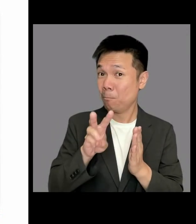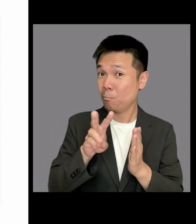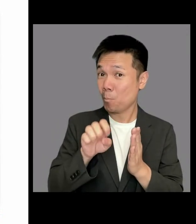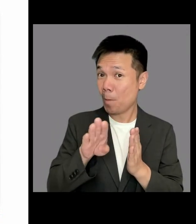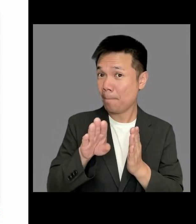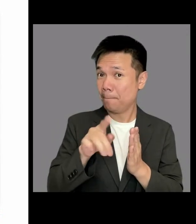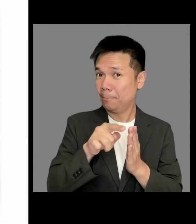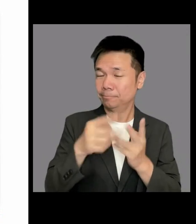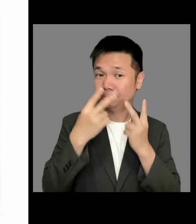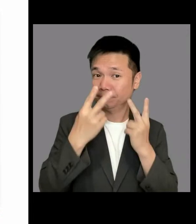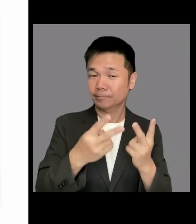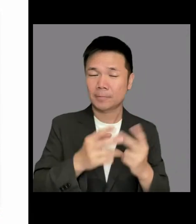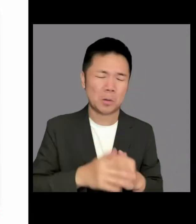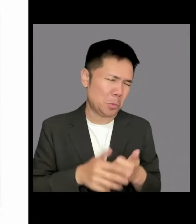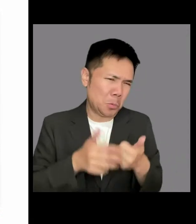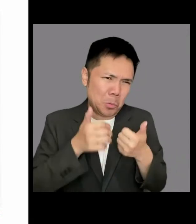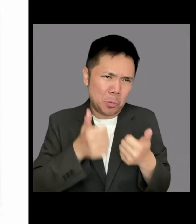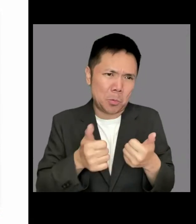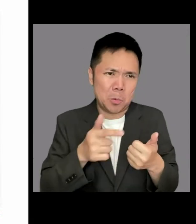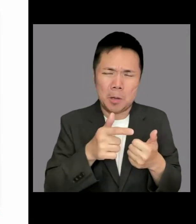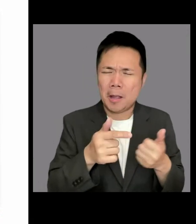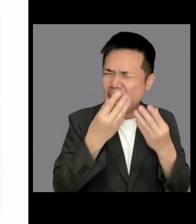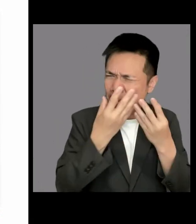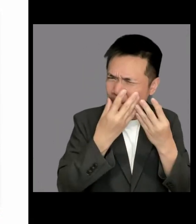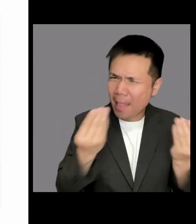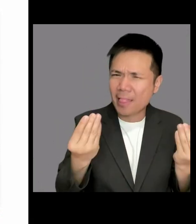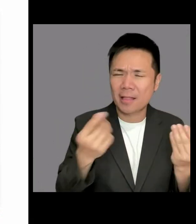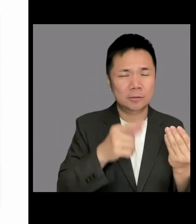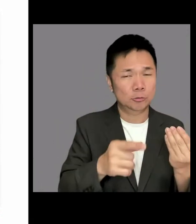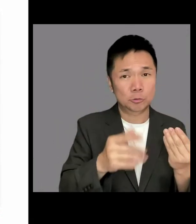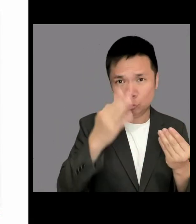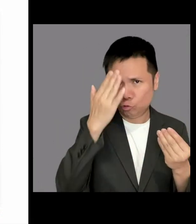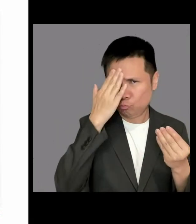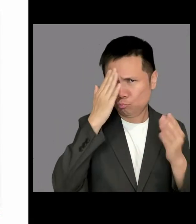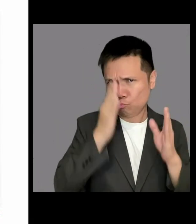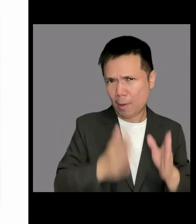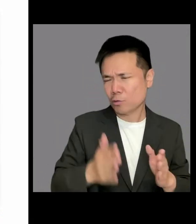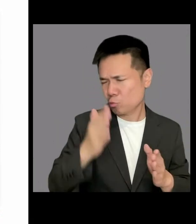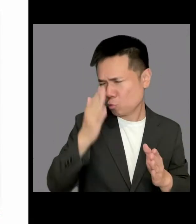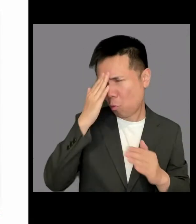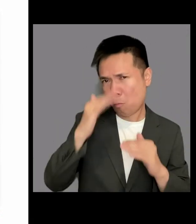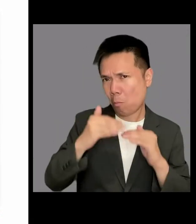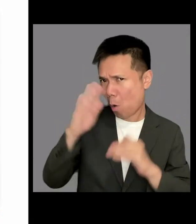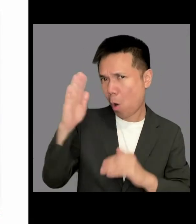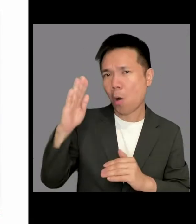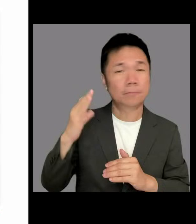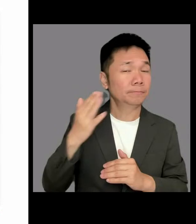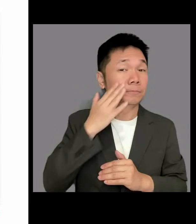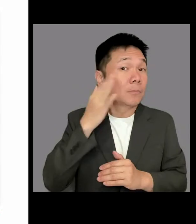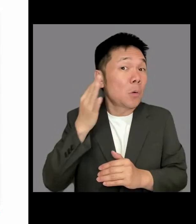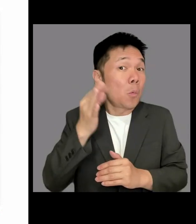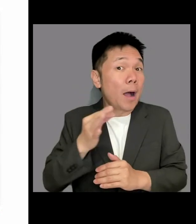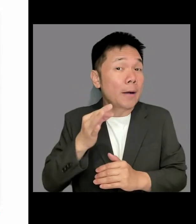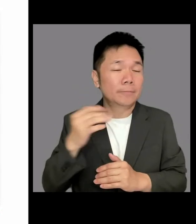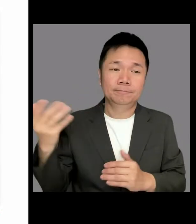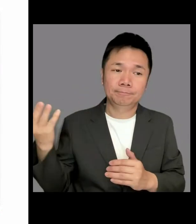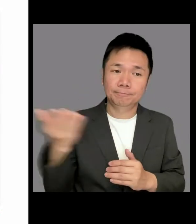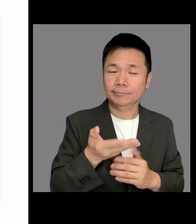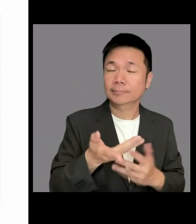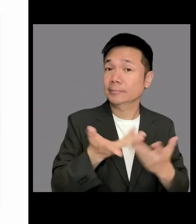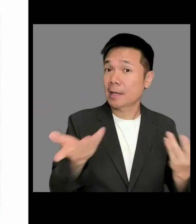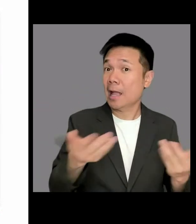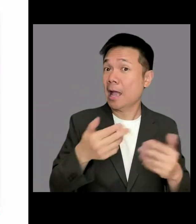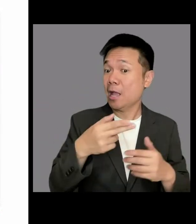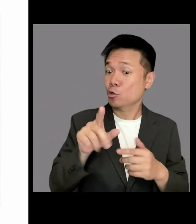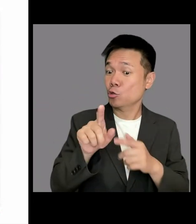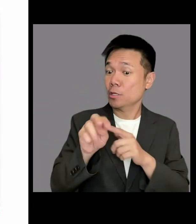unfortunately, but it's also a site that many developers ought to use more often, because it actually does go into how to use